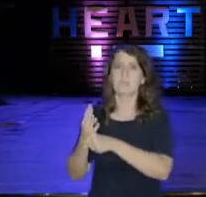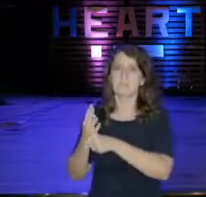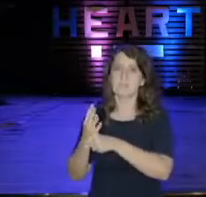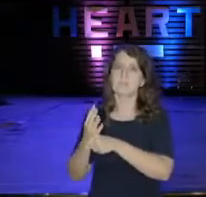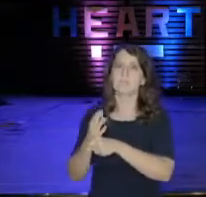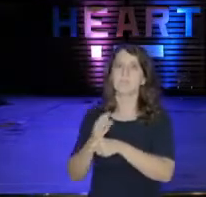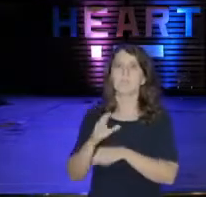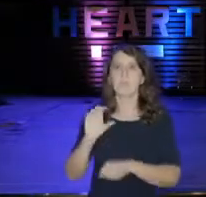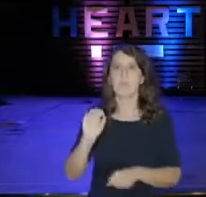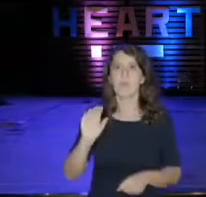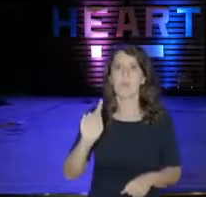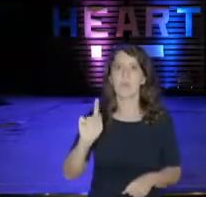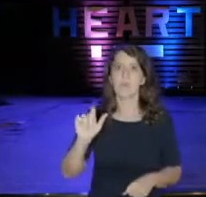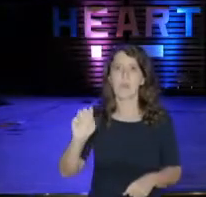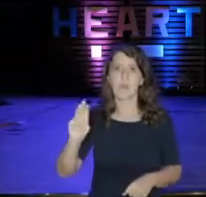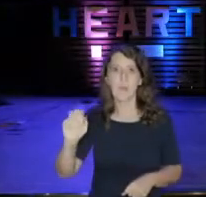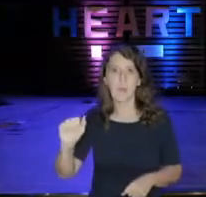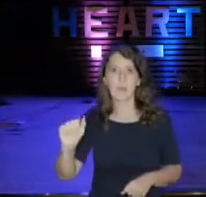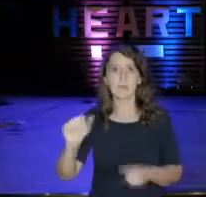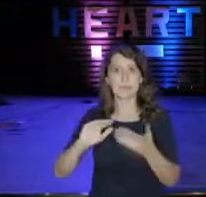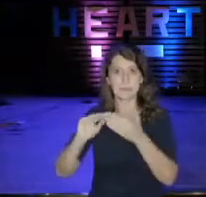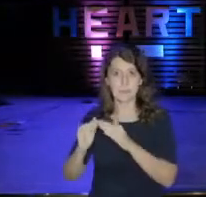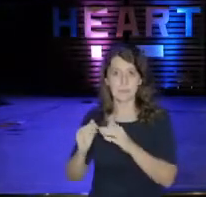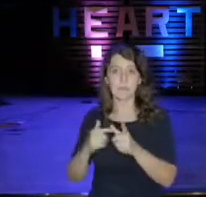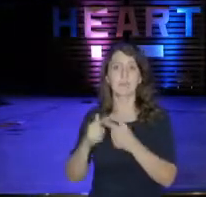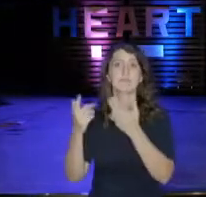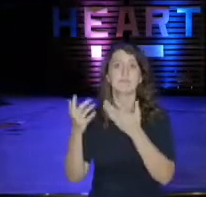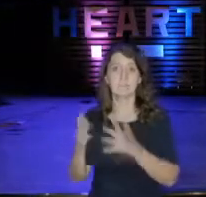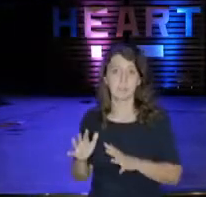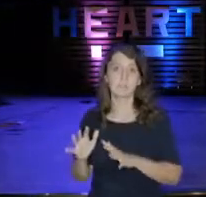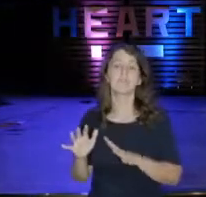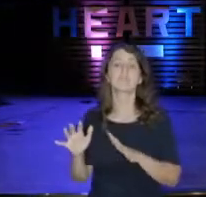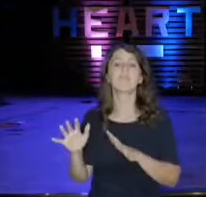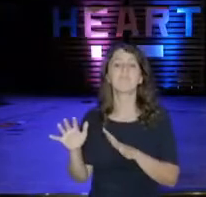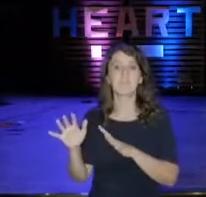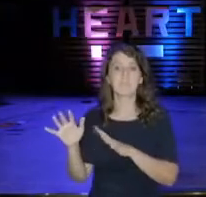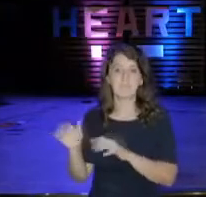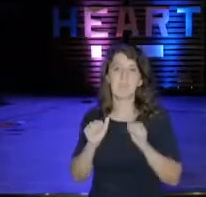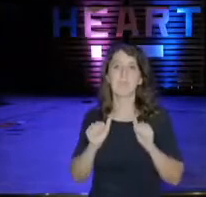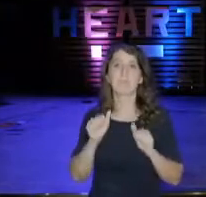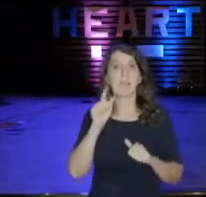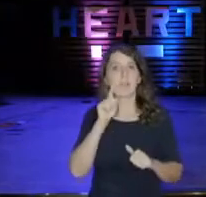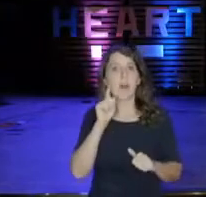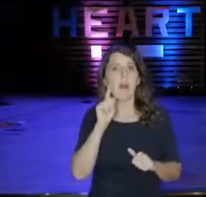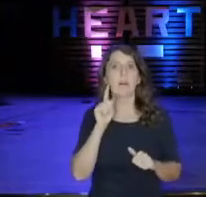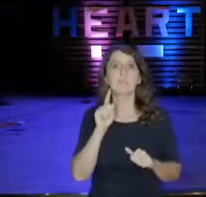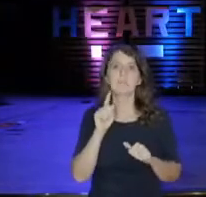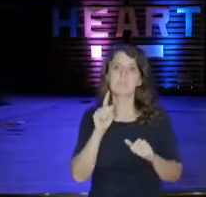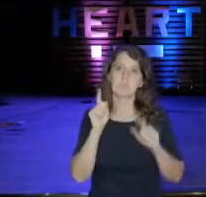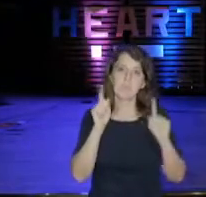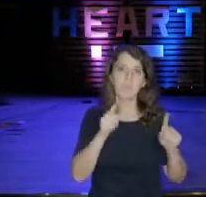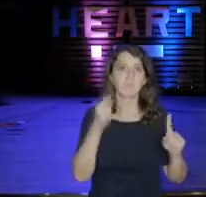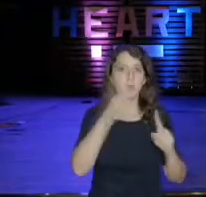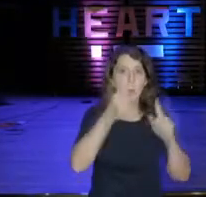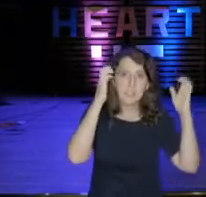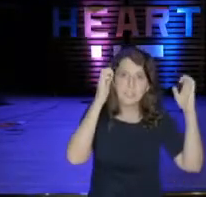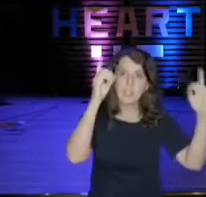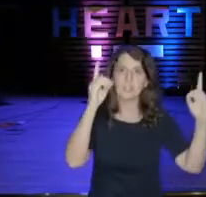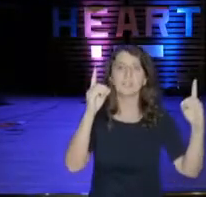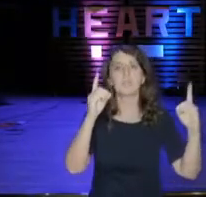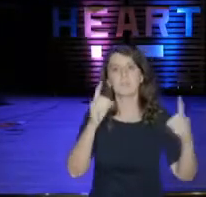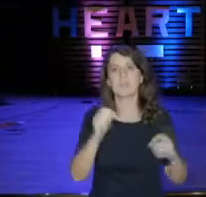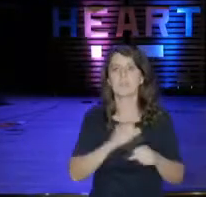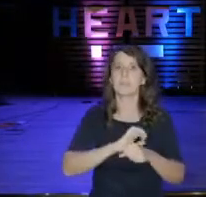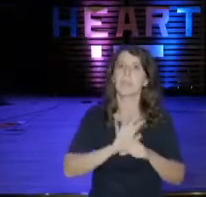City. And then, at the end of that time, we left, and we thought we were going to go pursue education, and